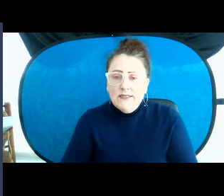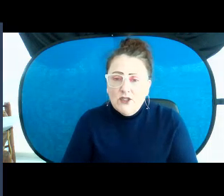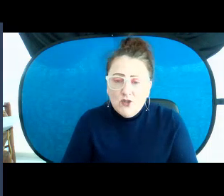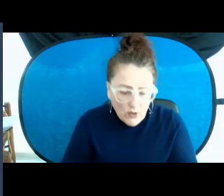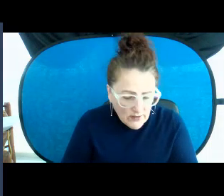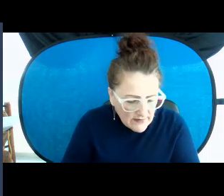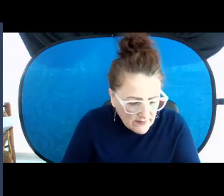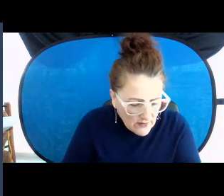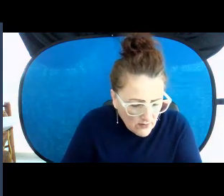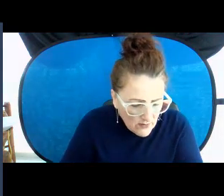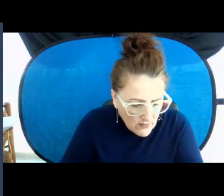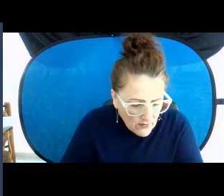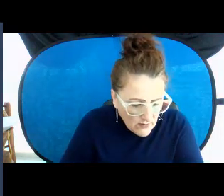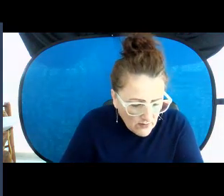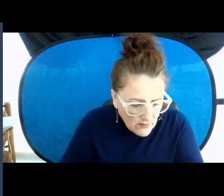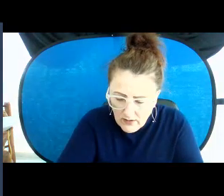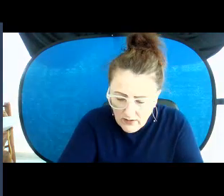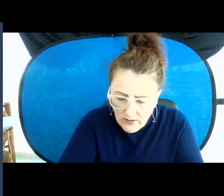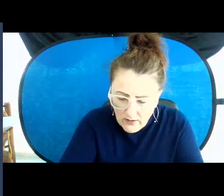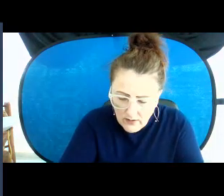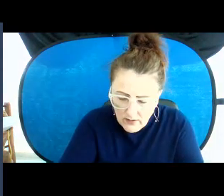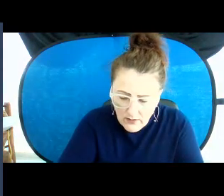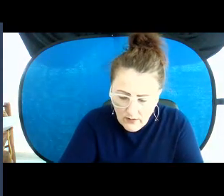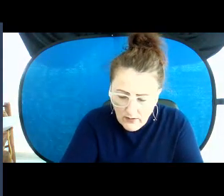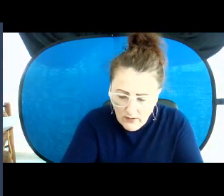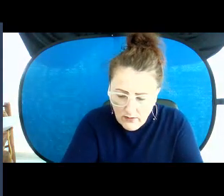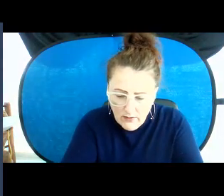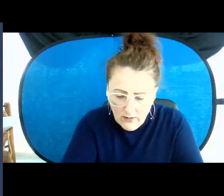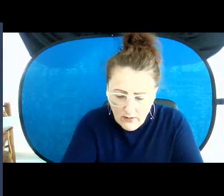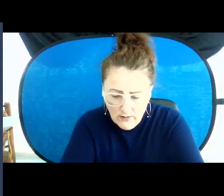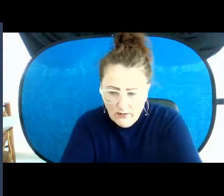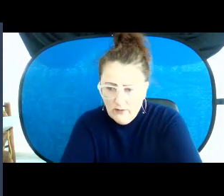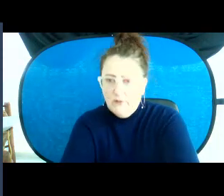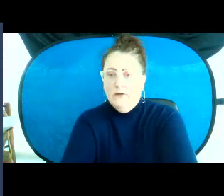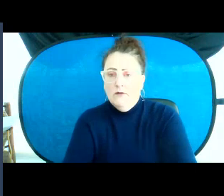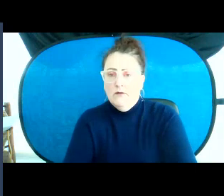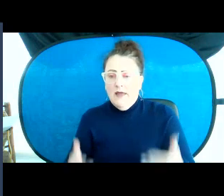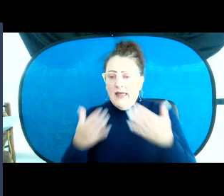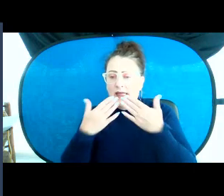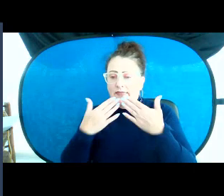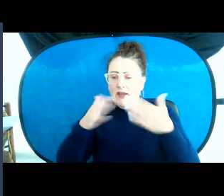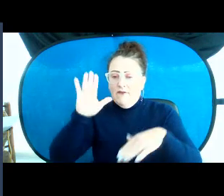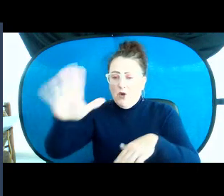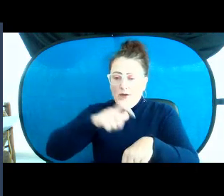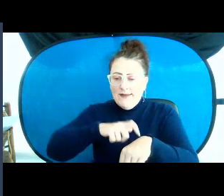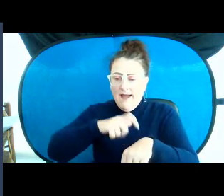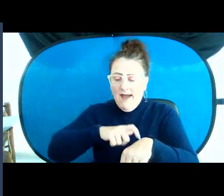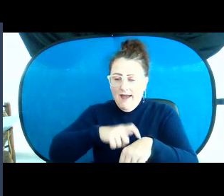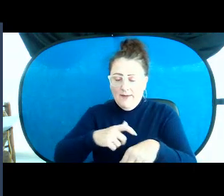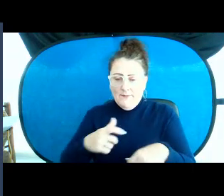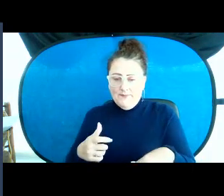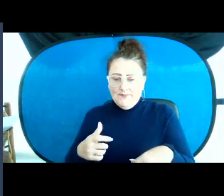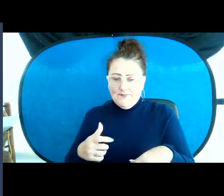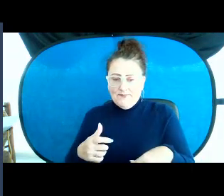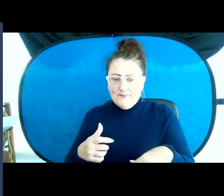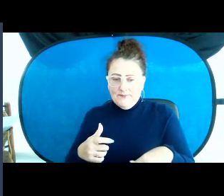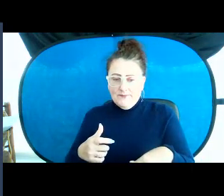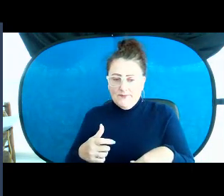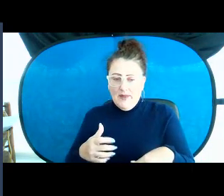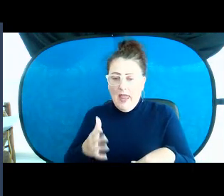Thank you. And Chair Grigsby and commissioners, thank you for your time. My colleague